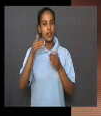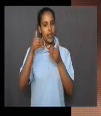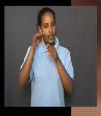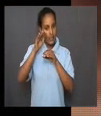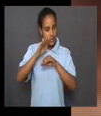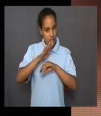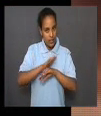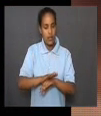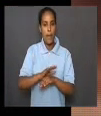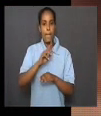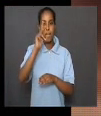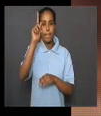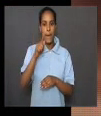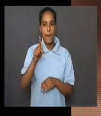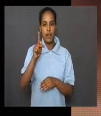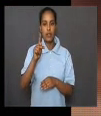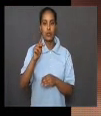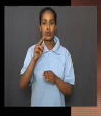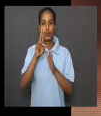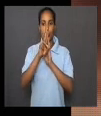exists per unit area.